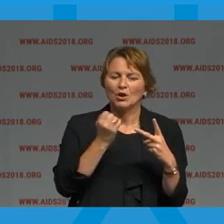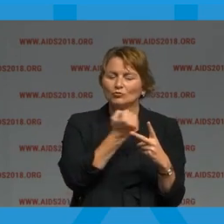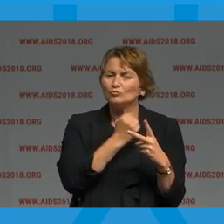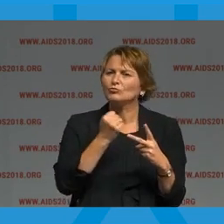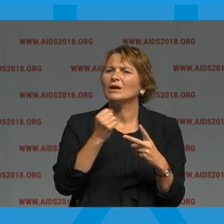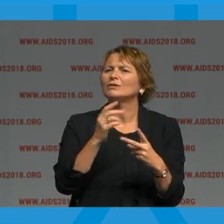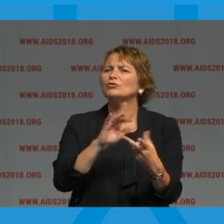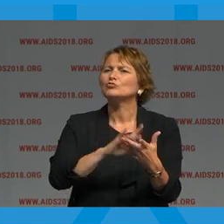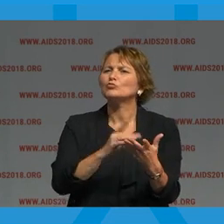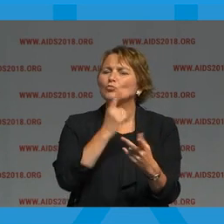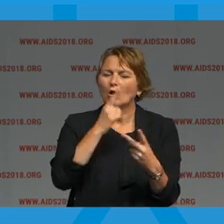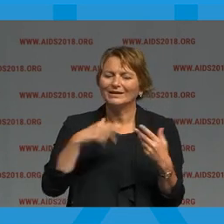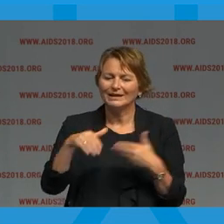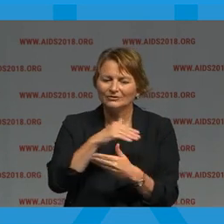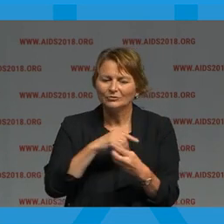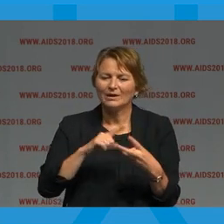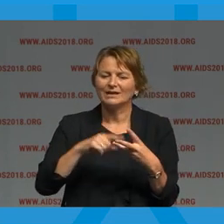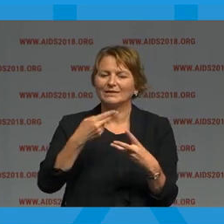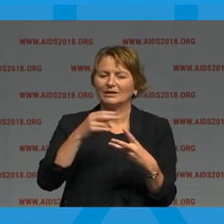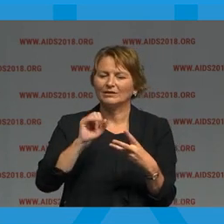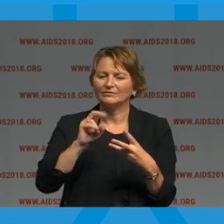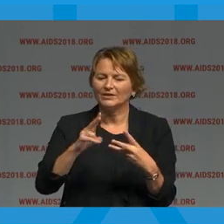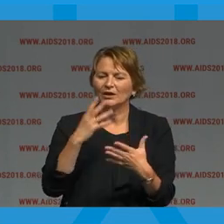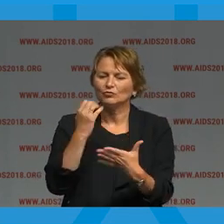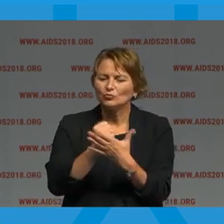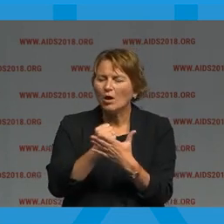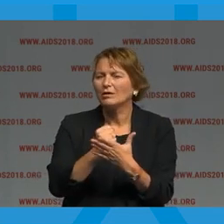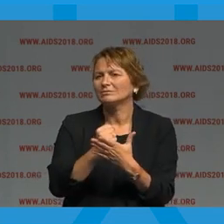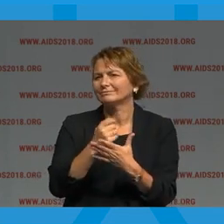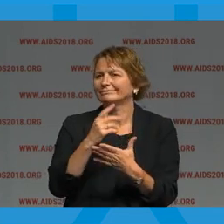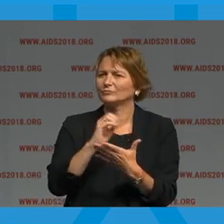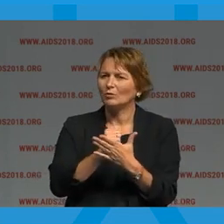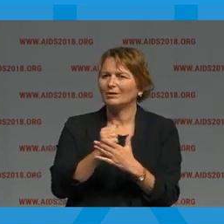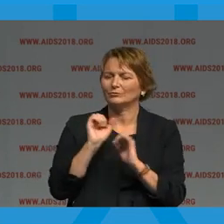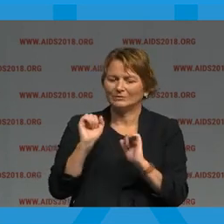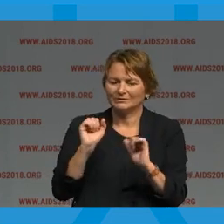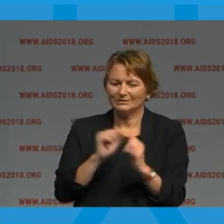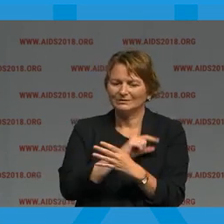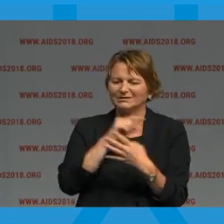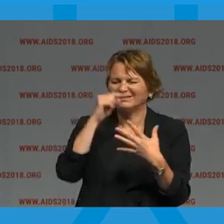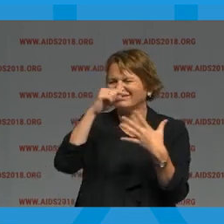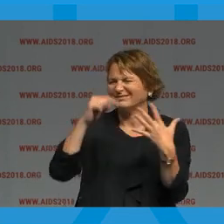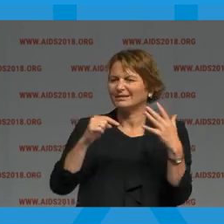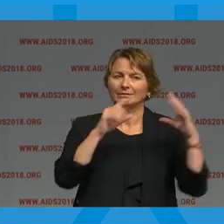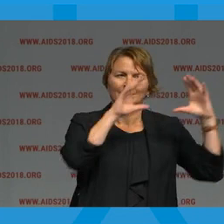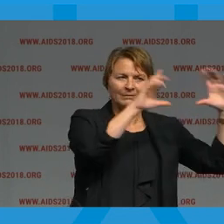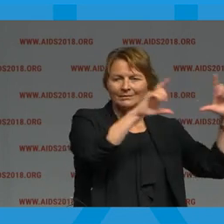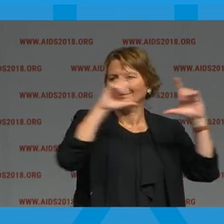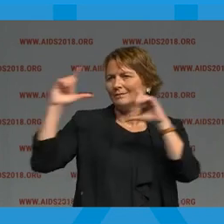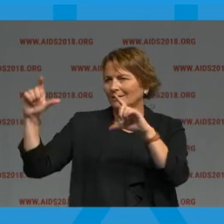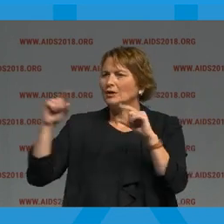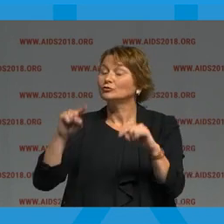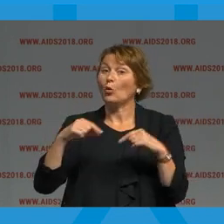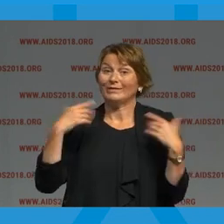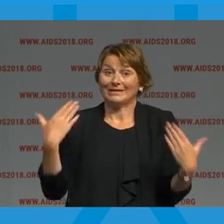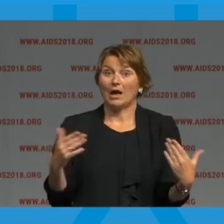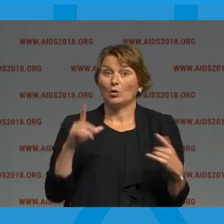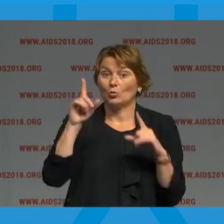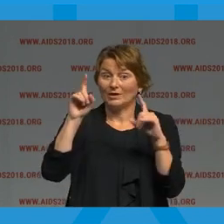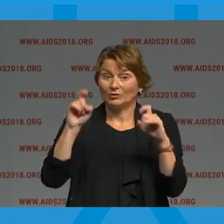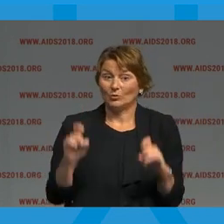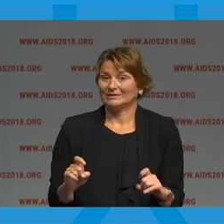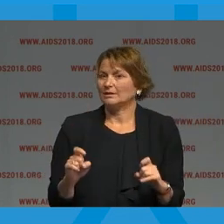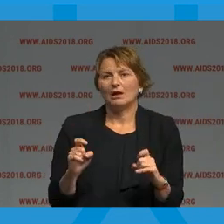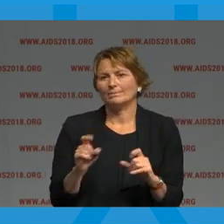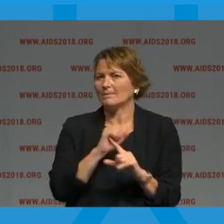implication for second-line art, and cost effectiveness. So these are the main issues that we need to take in account. There are pending questions, and we need